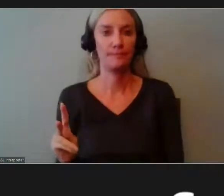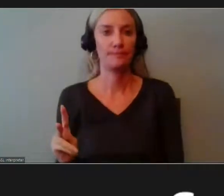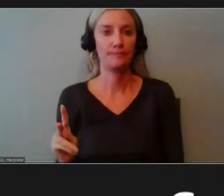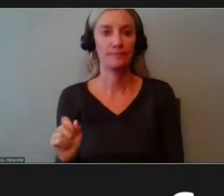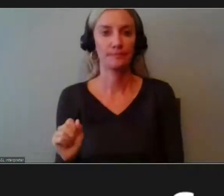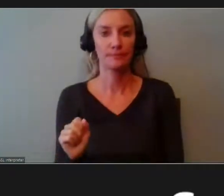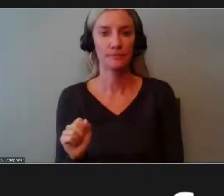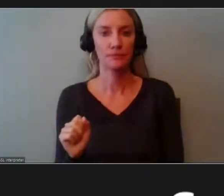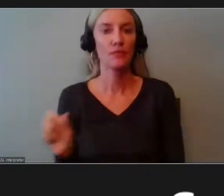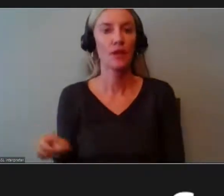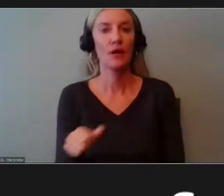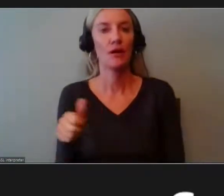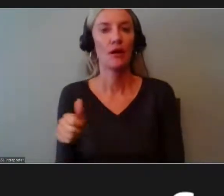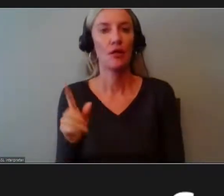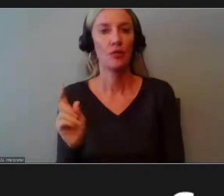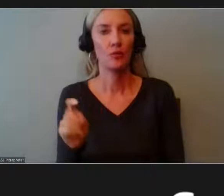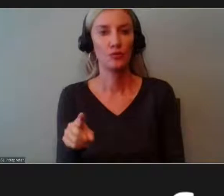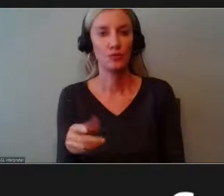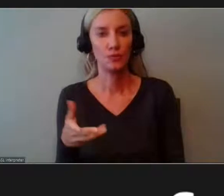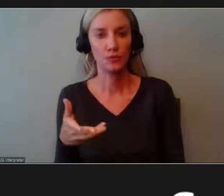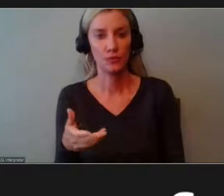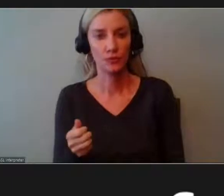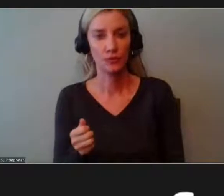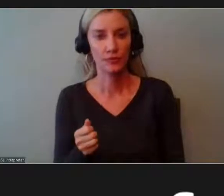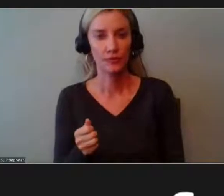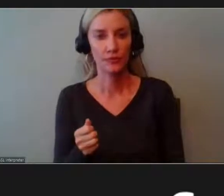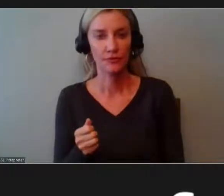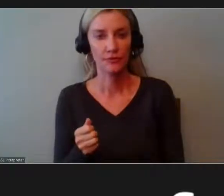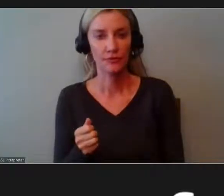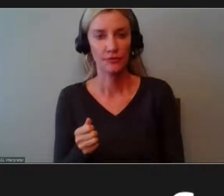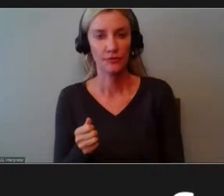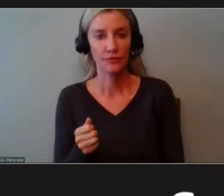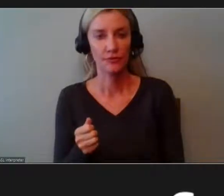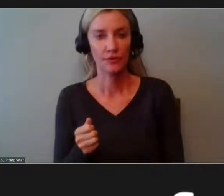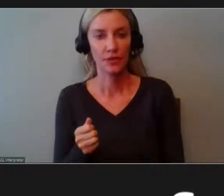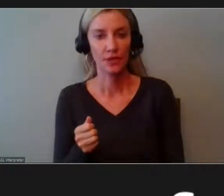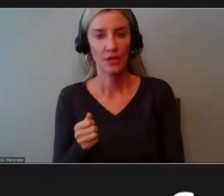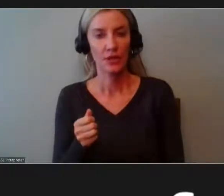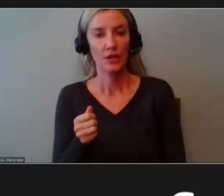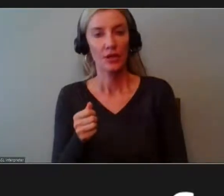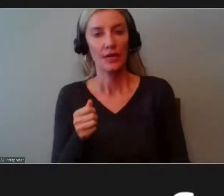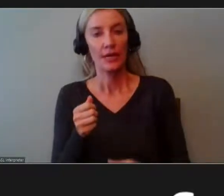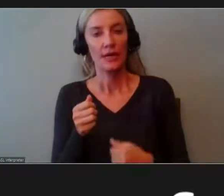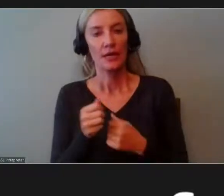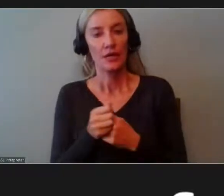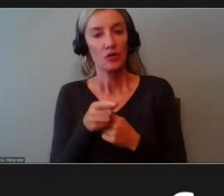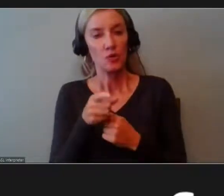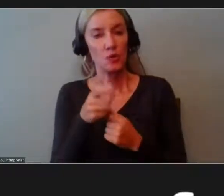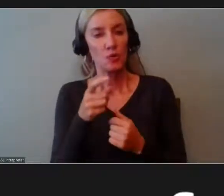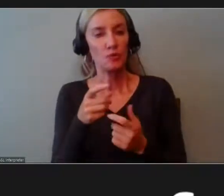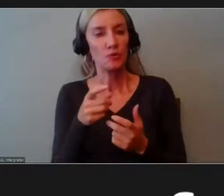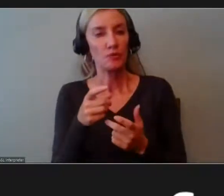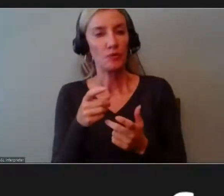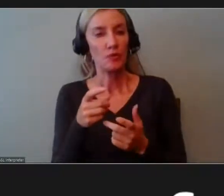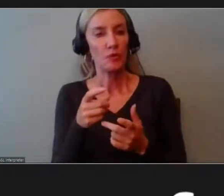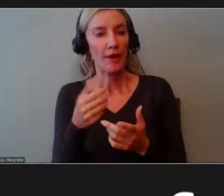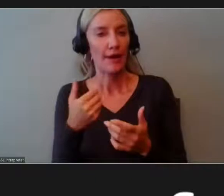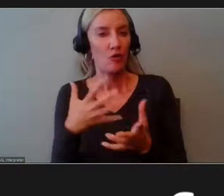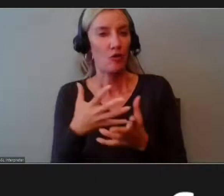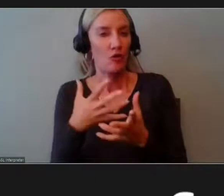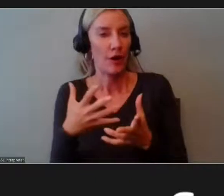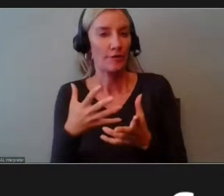And one other question, have you gotten a lot of pushback from